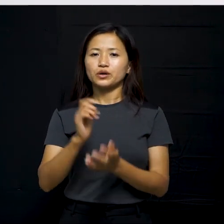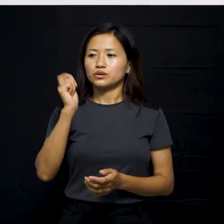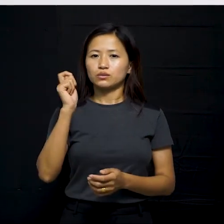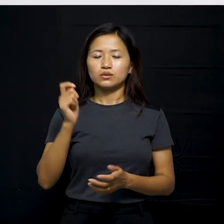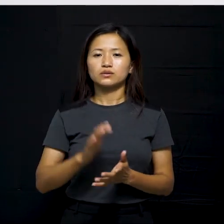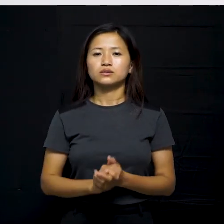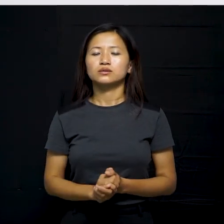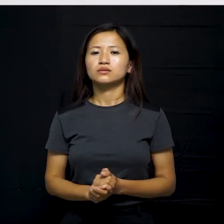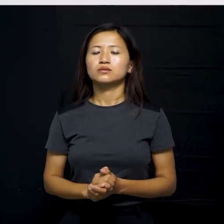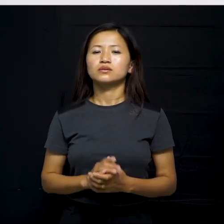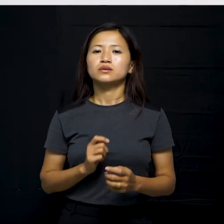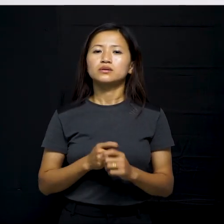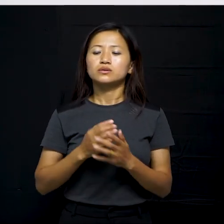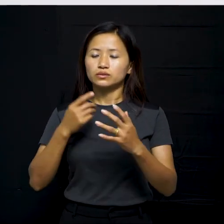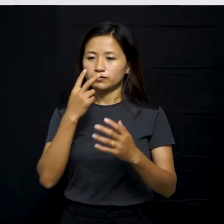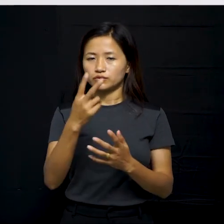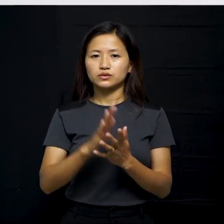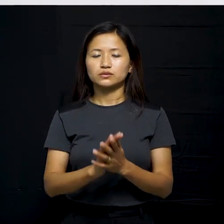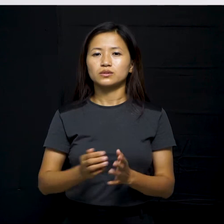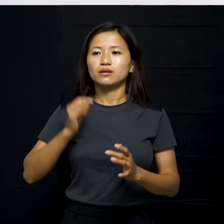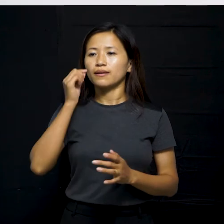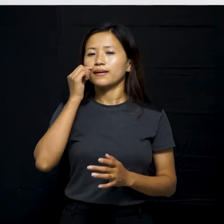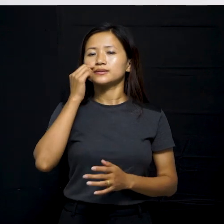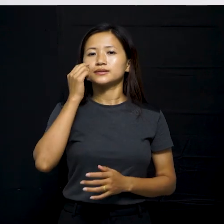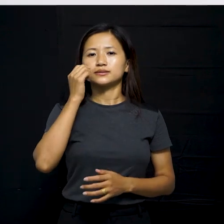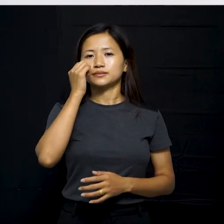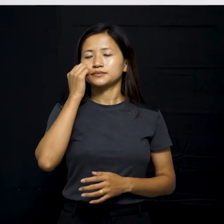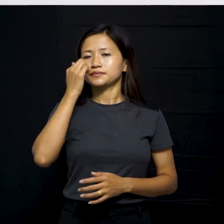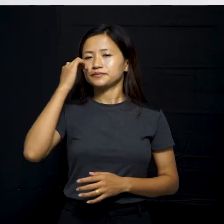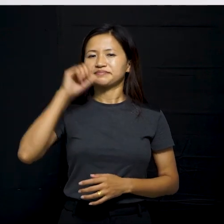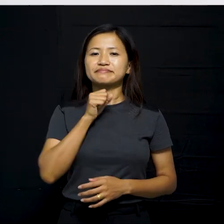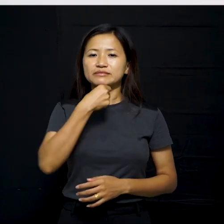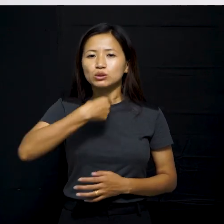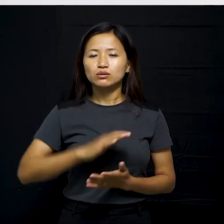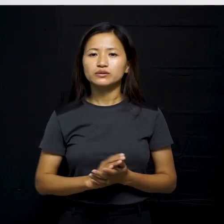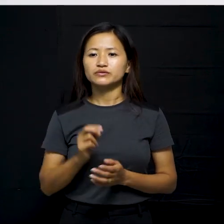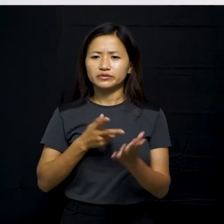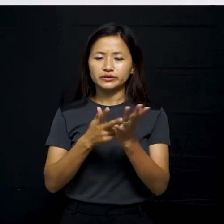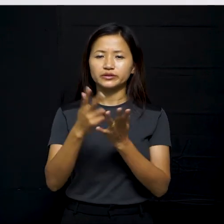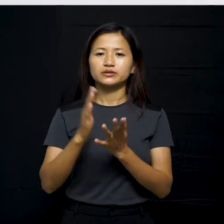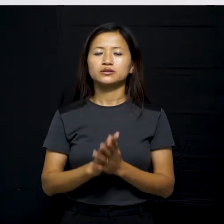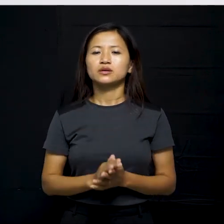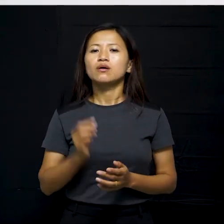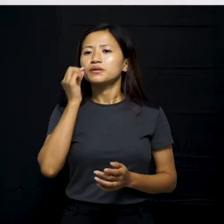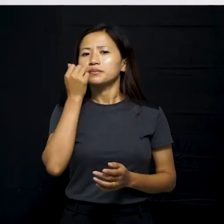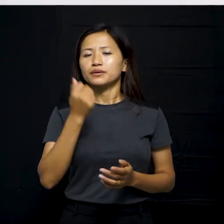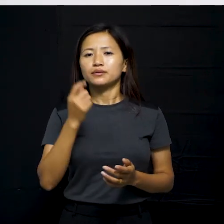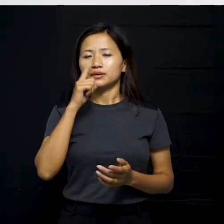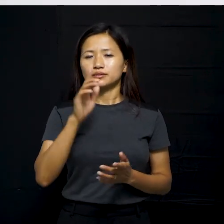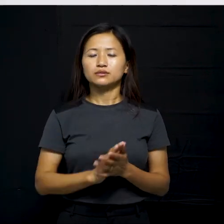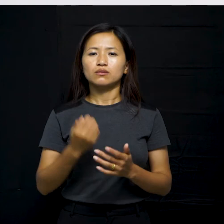is I want you to go and visit some elders in your villages, or your parents or your